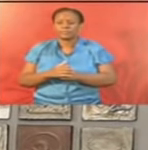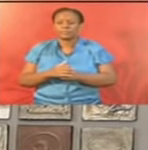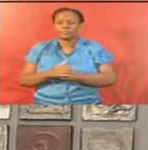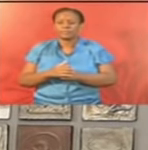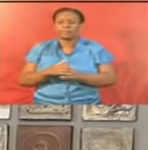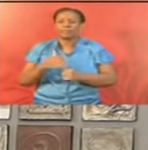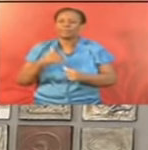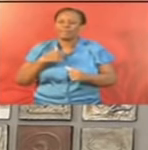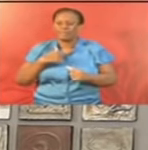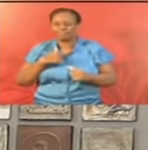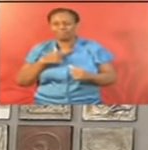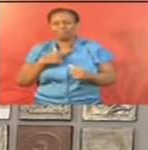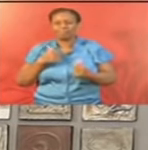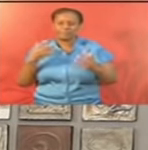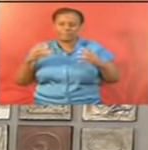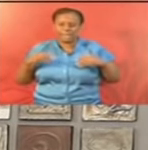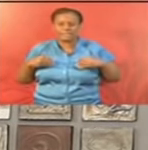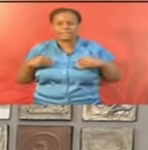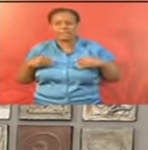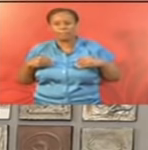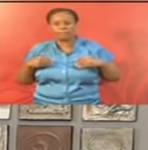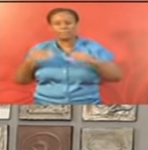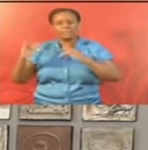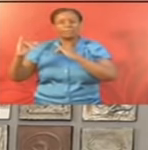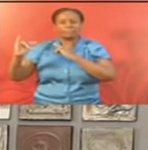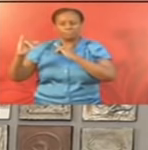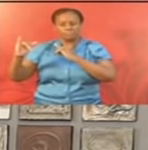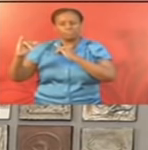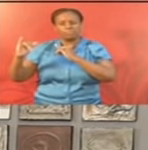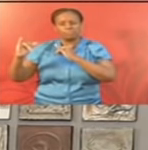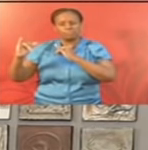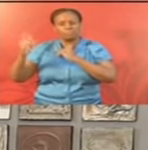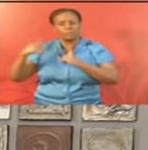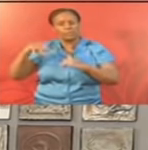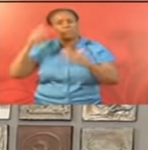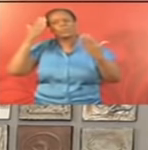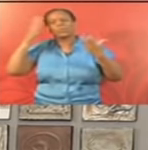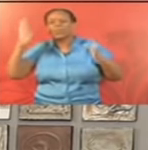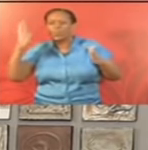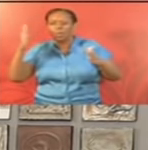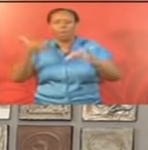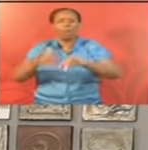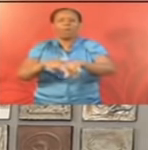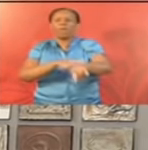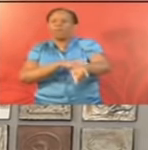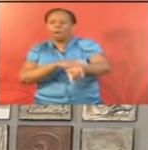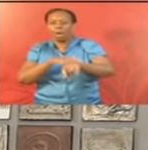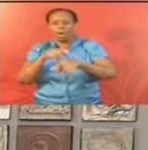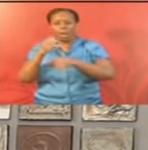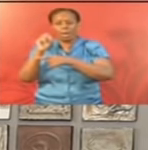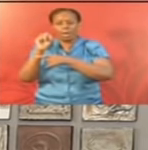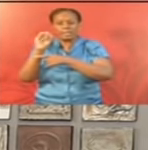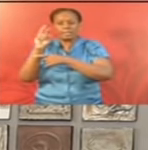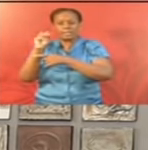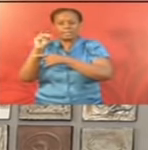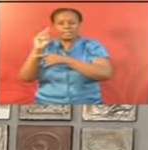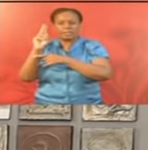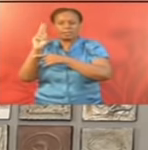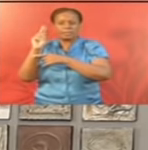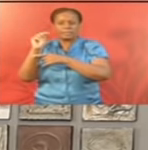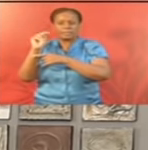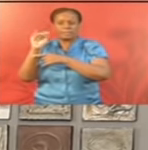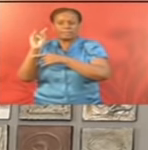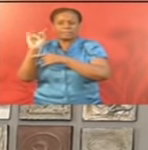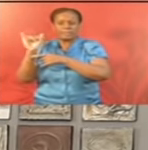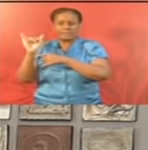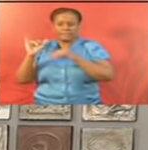this point, where we do not know how long immunity lasts, where we are beginning to see reports of reinfection, this is not the